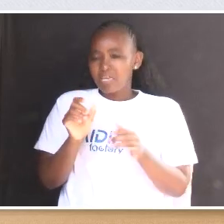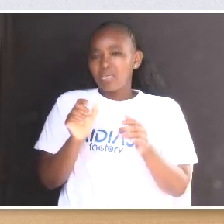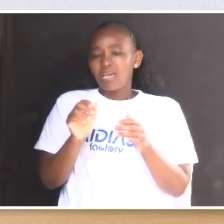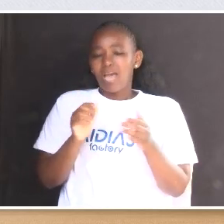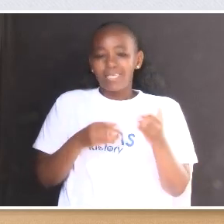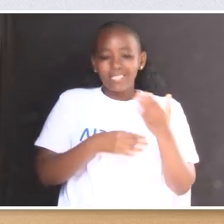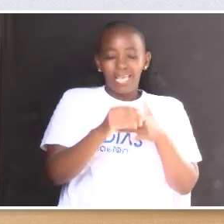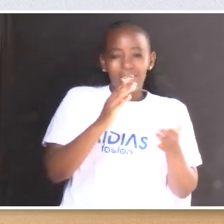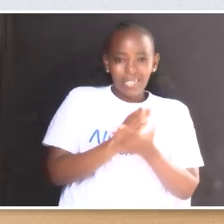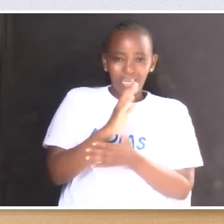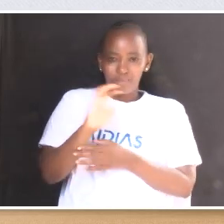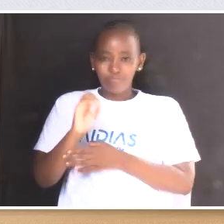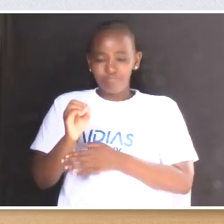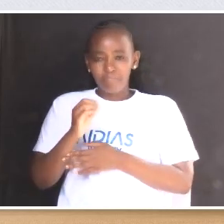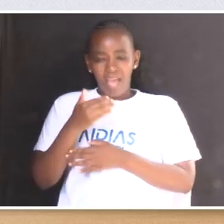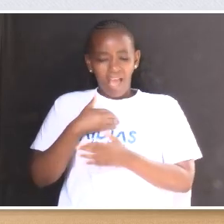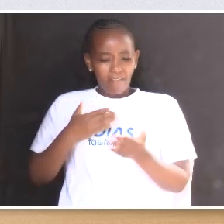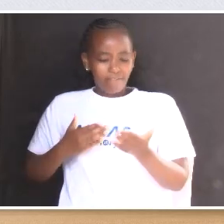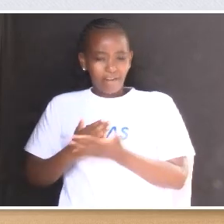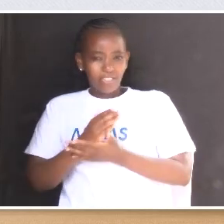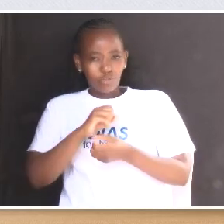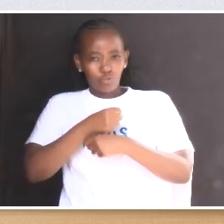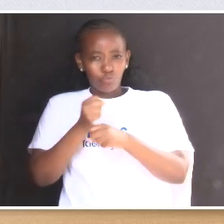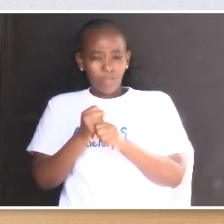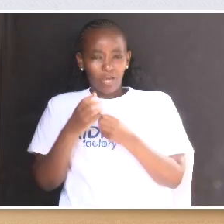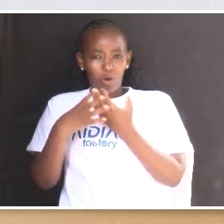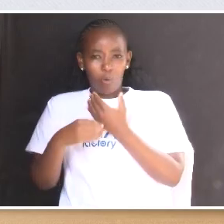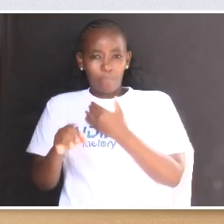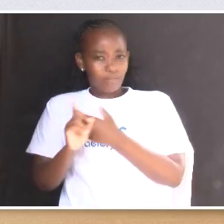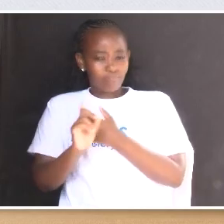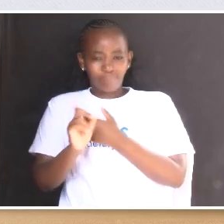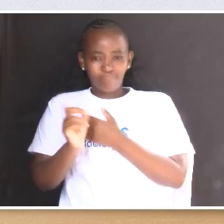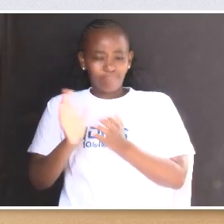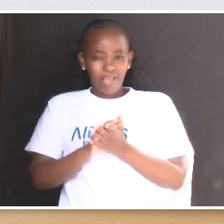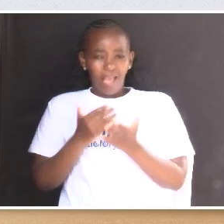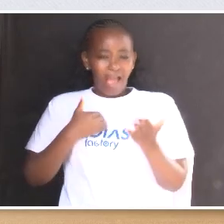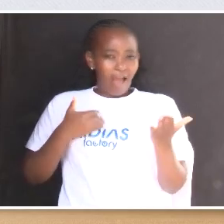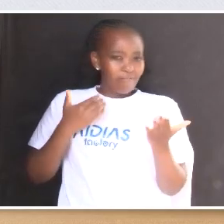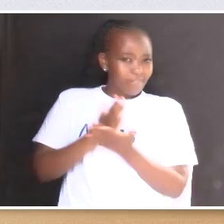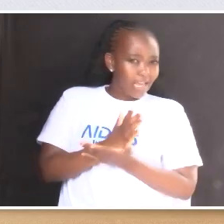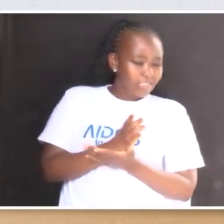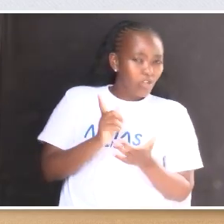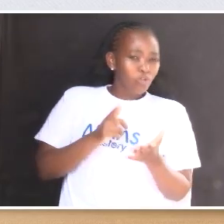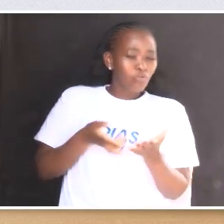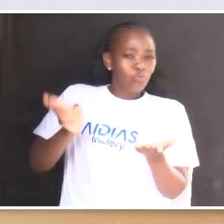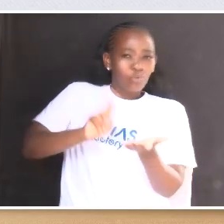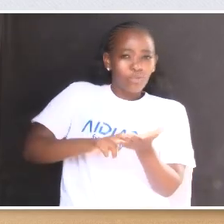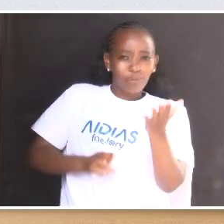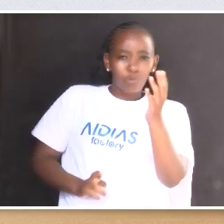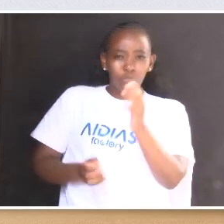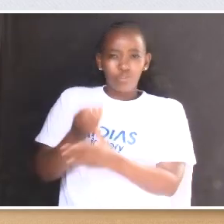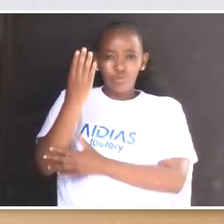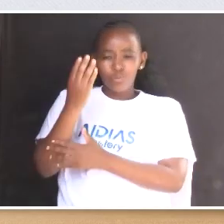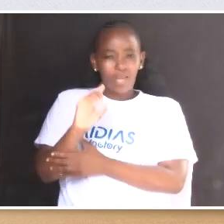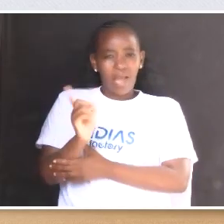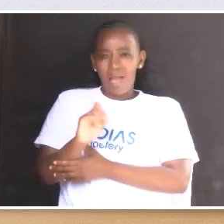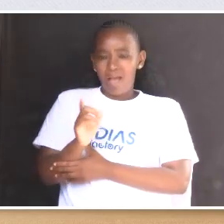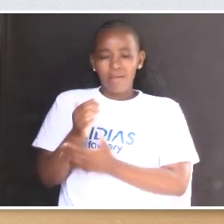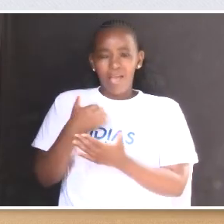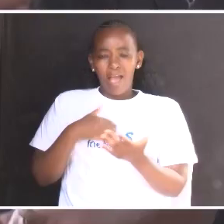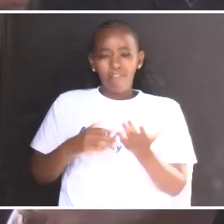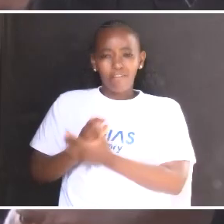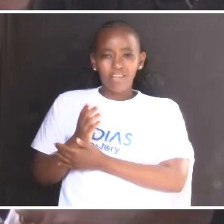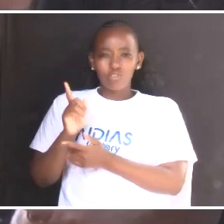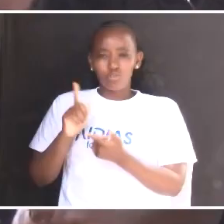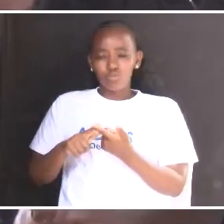So hana haki ya kwenda ku make copies, hana haki ya kwenda ku reproduce, hana haki ya kufanya hizo